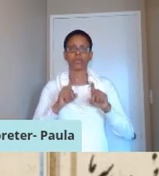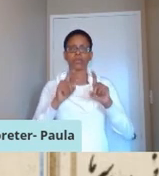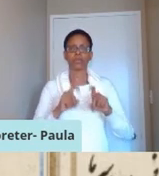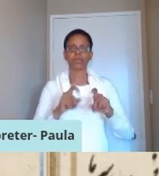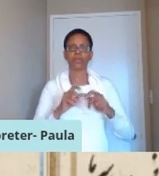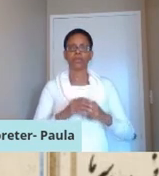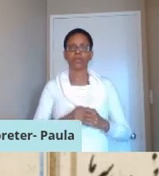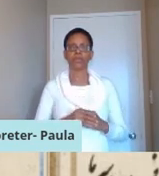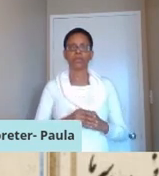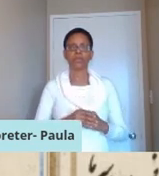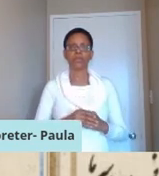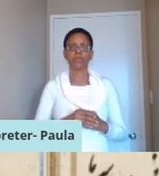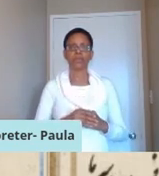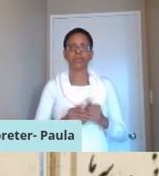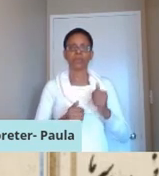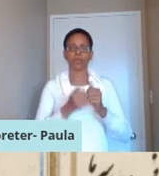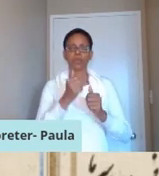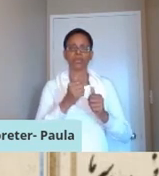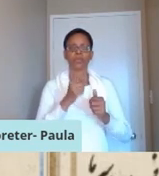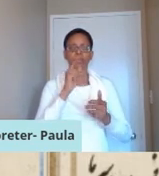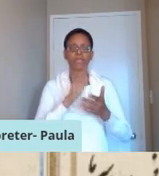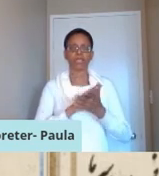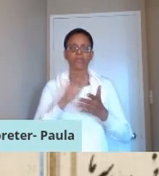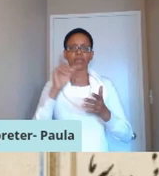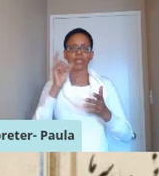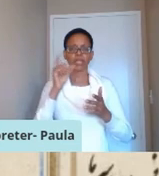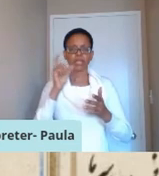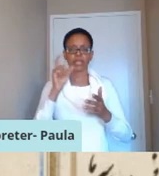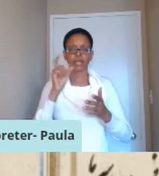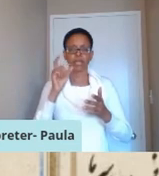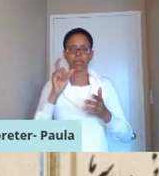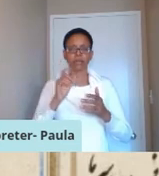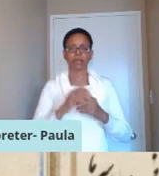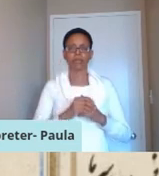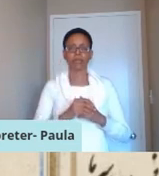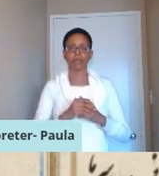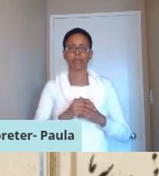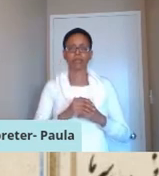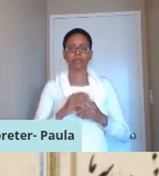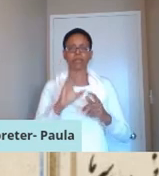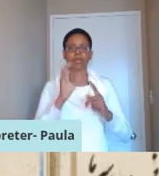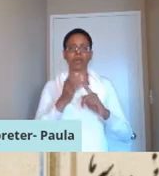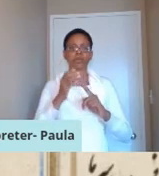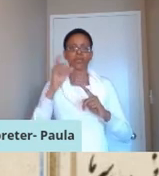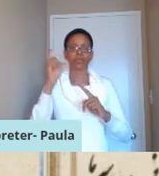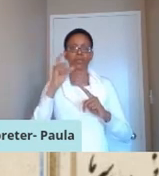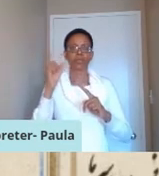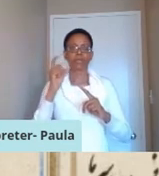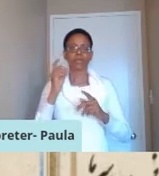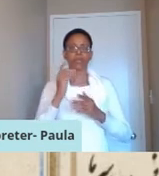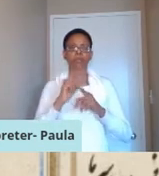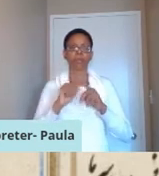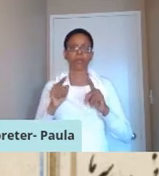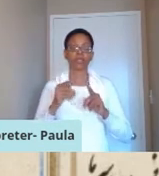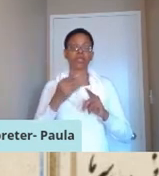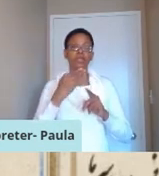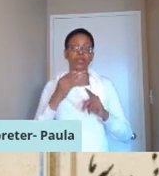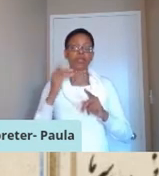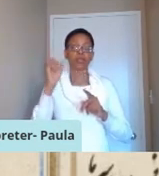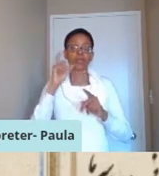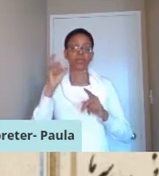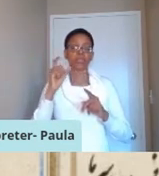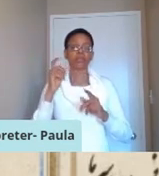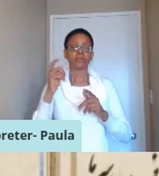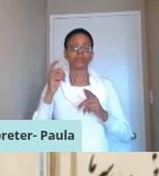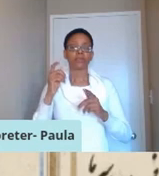they believe in Islam, and they are culturally Muslim, but I would say that they are good Muslim. They are